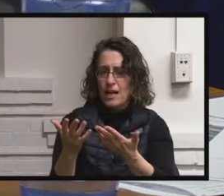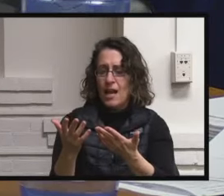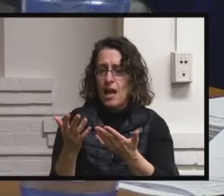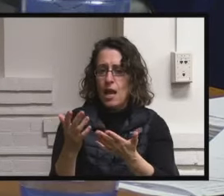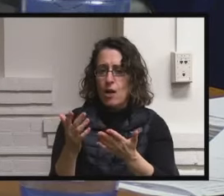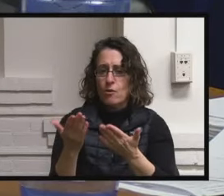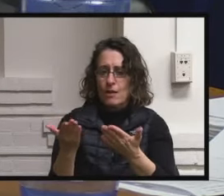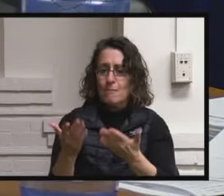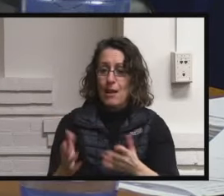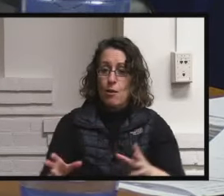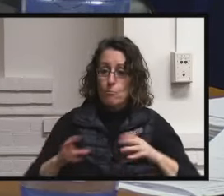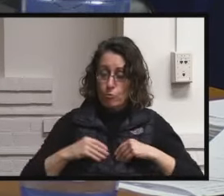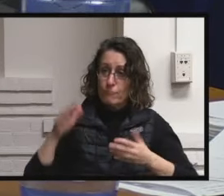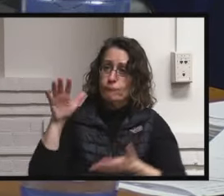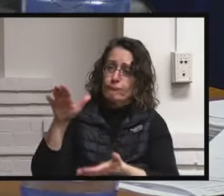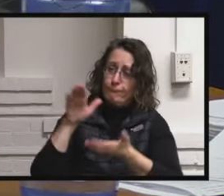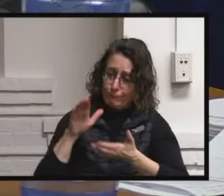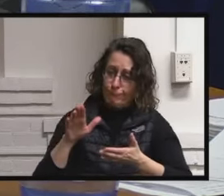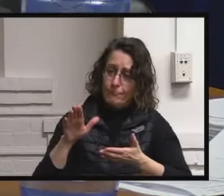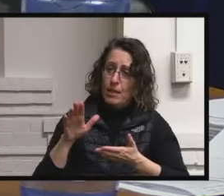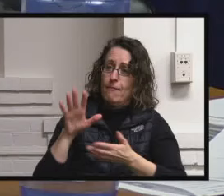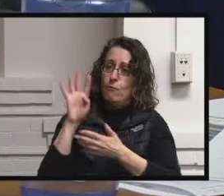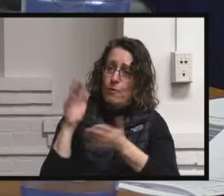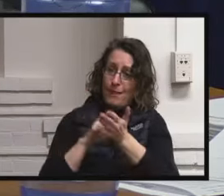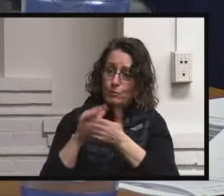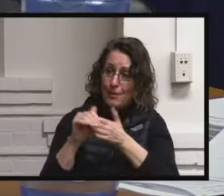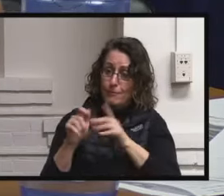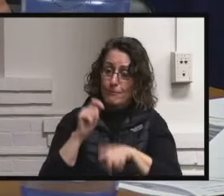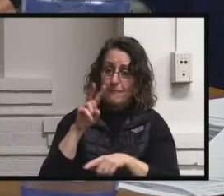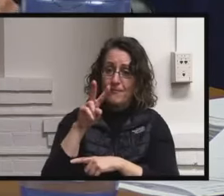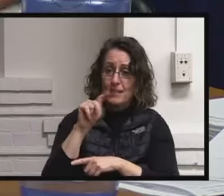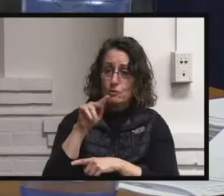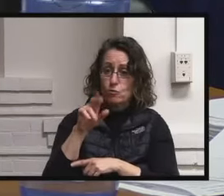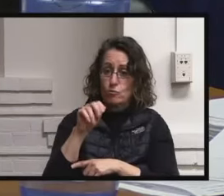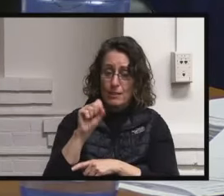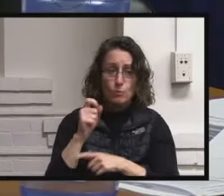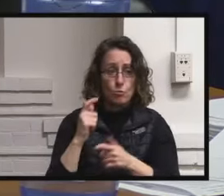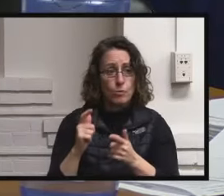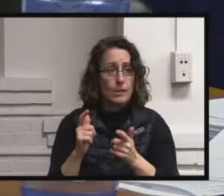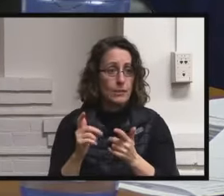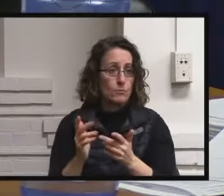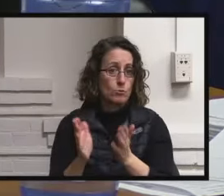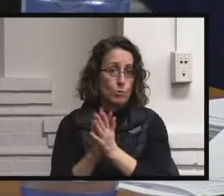appropriate the $4,000 from V-Trans for this purpose. Anybody on the board have any questions?